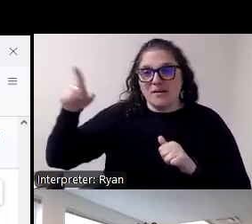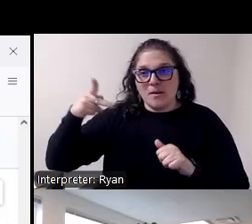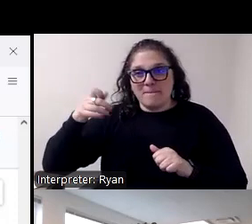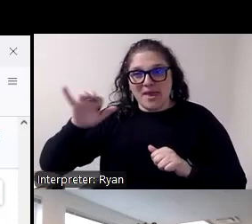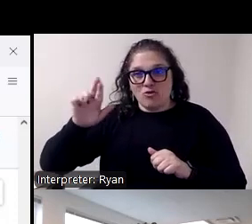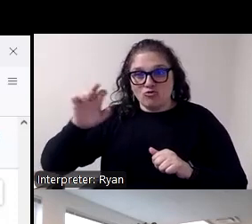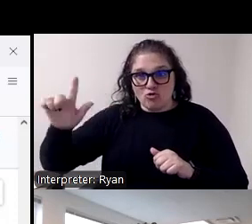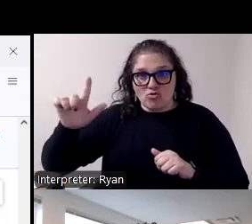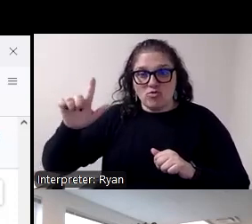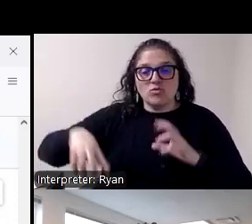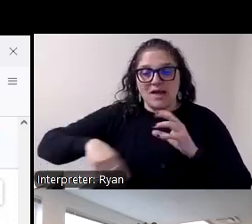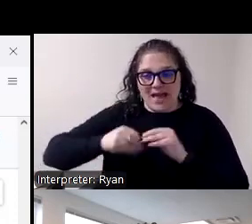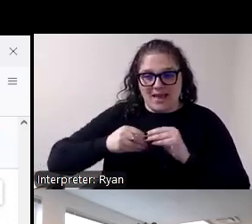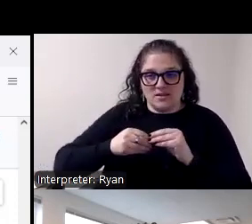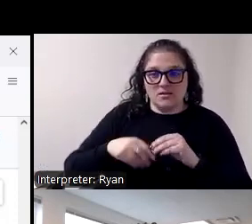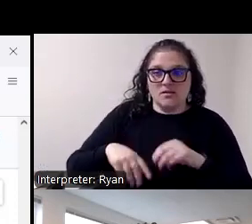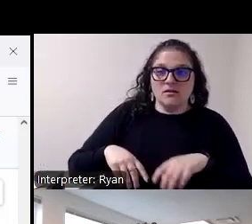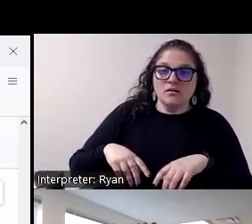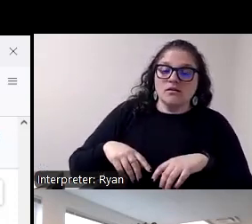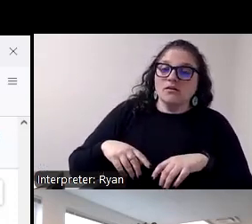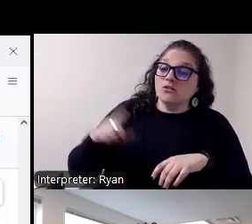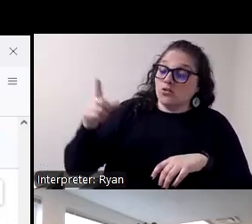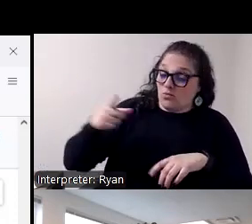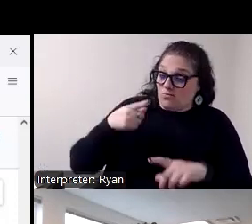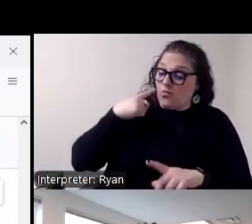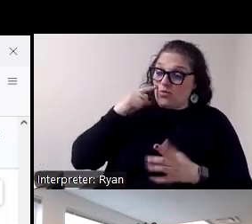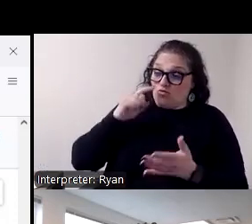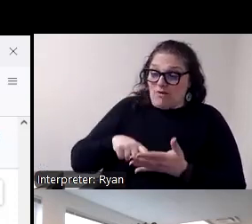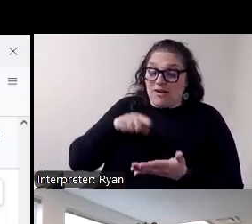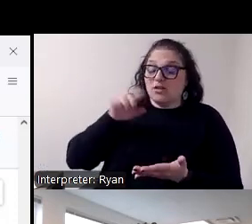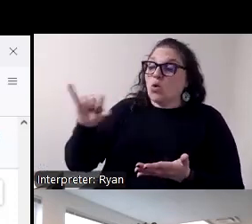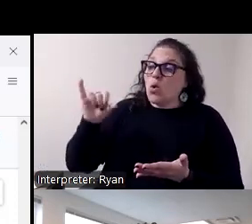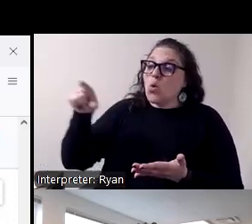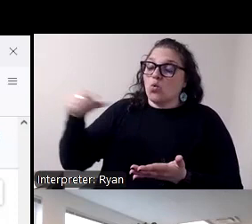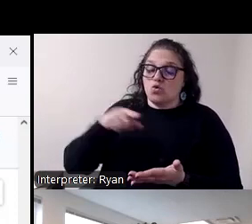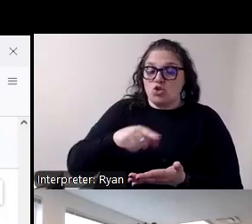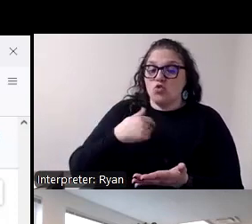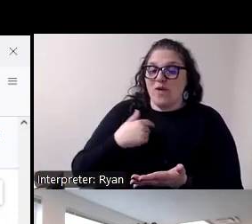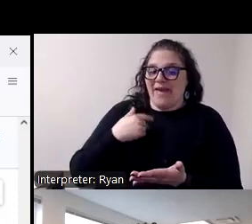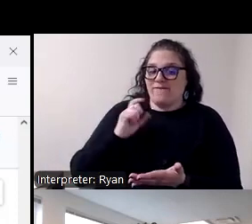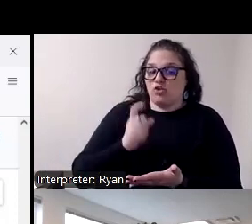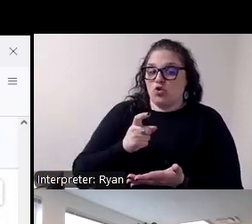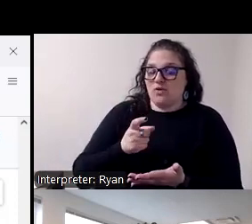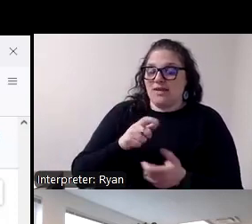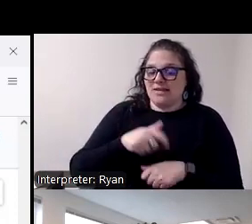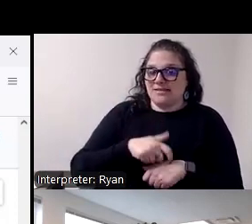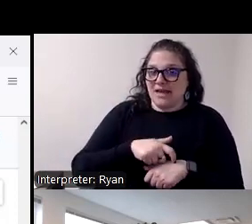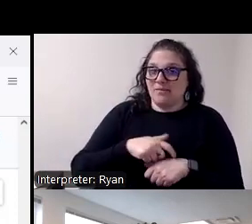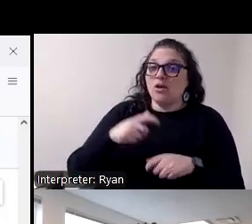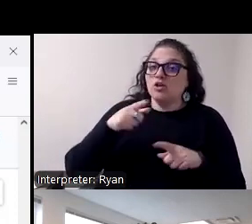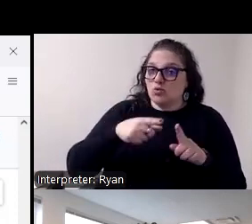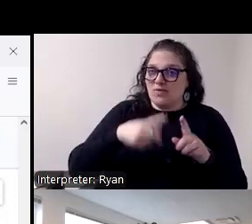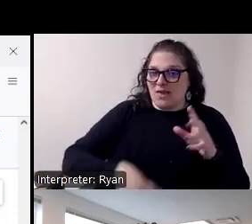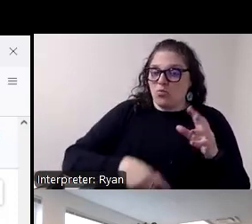that way, payroll can say, okay, hey, this person has donated leave. So I'm going to go ahead and enter that donated leave into their timesheet and make